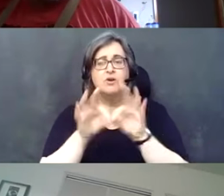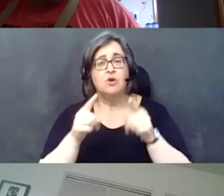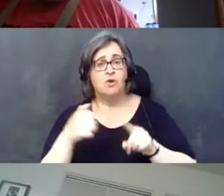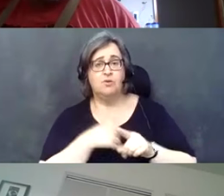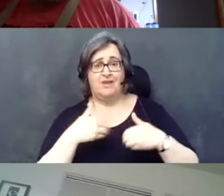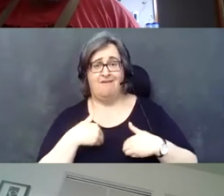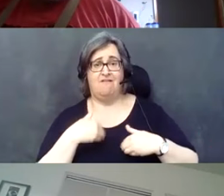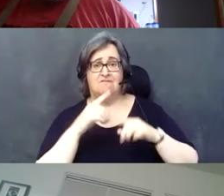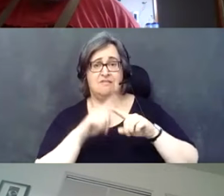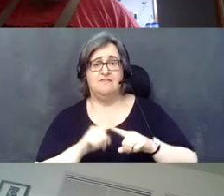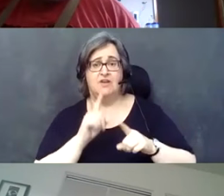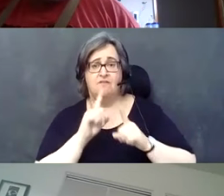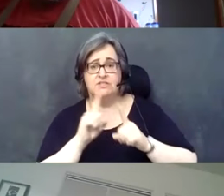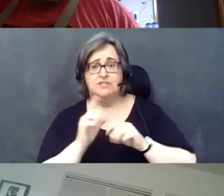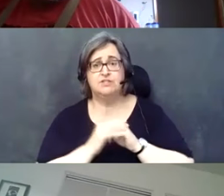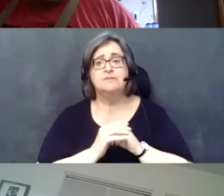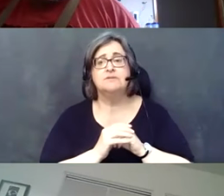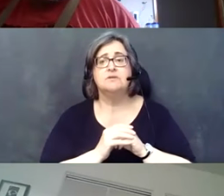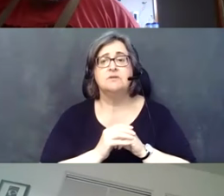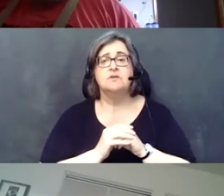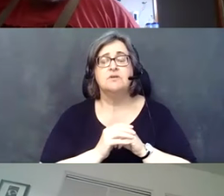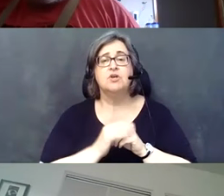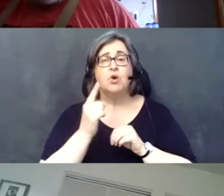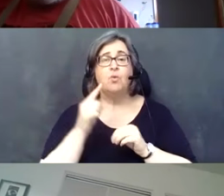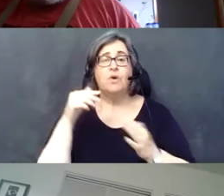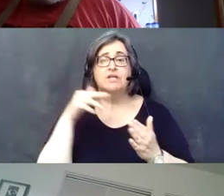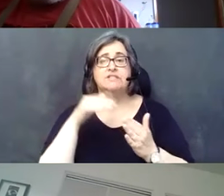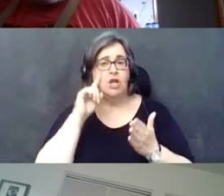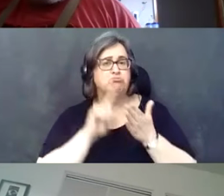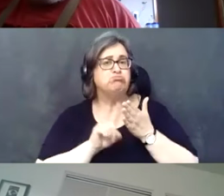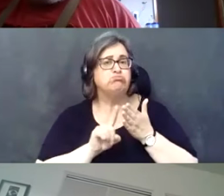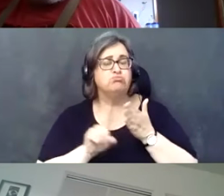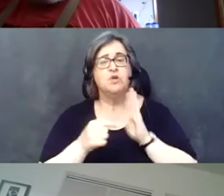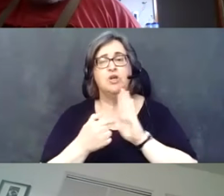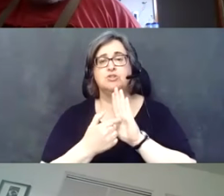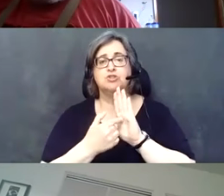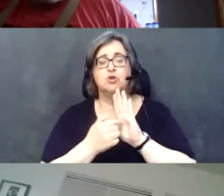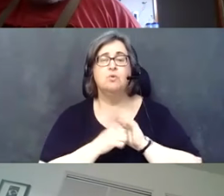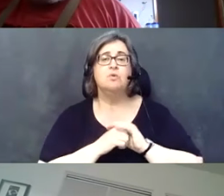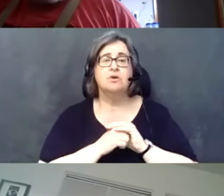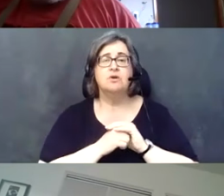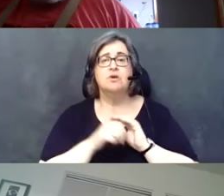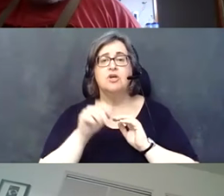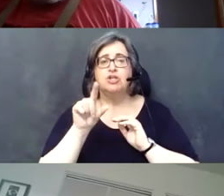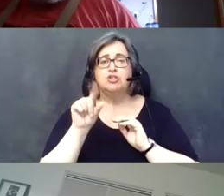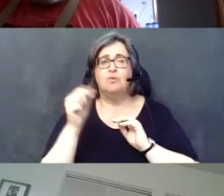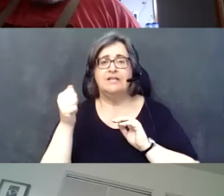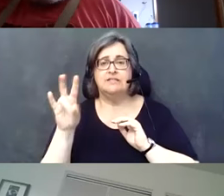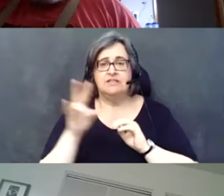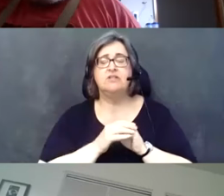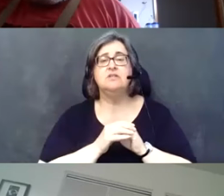these conversations. So one study in 2017 showed that for white